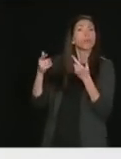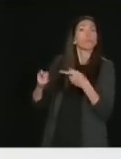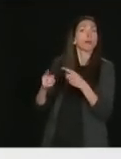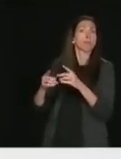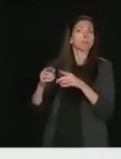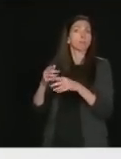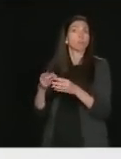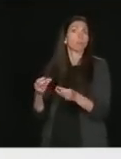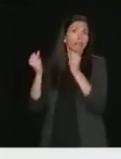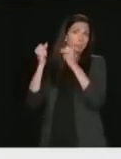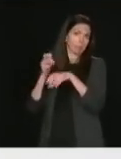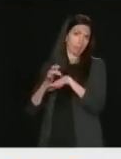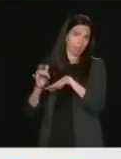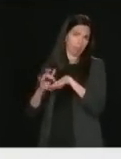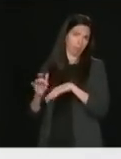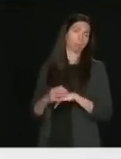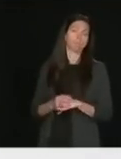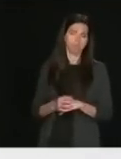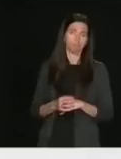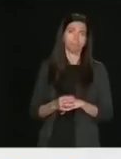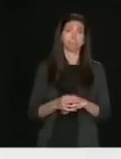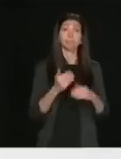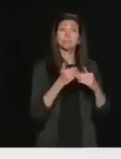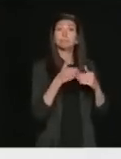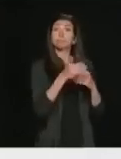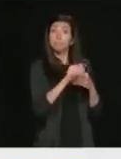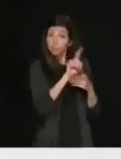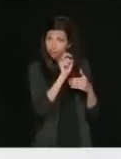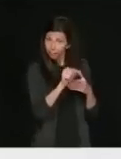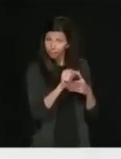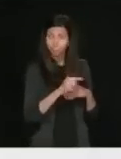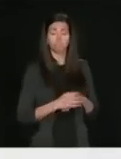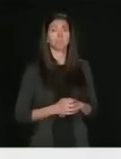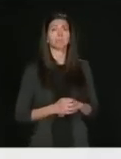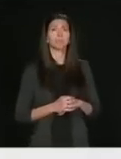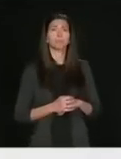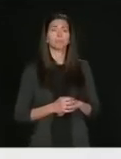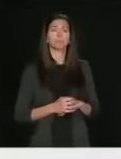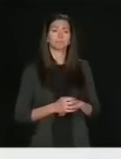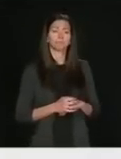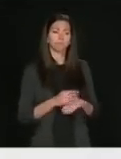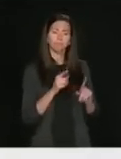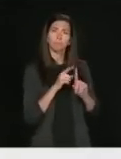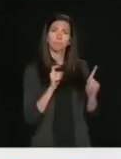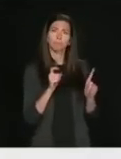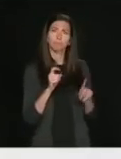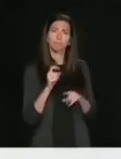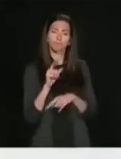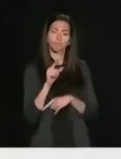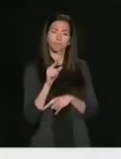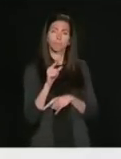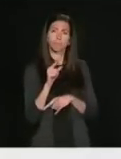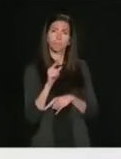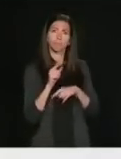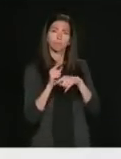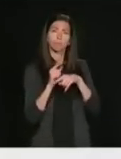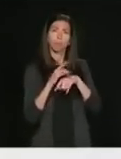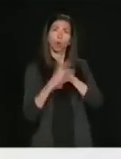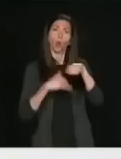question. Thank you. Merci. Next question, Marika Walsh, The Globe and Mail. Line